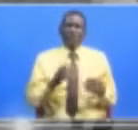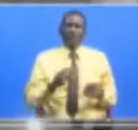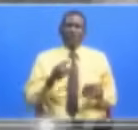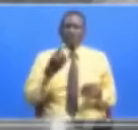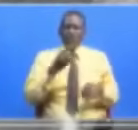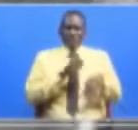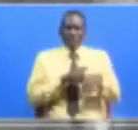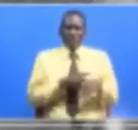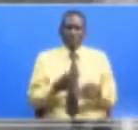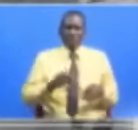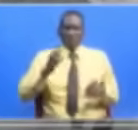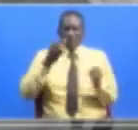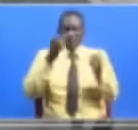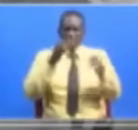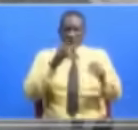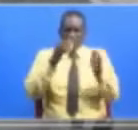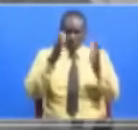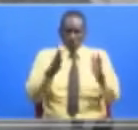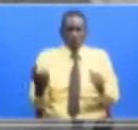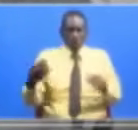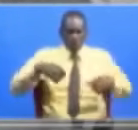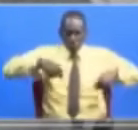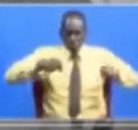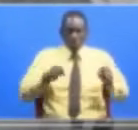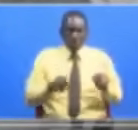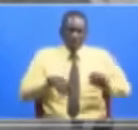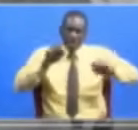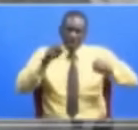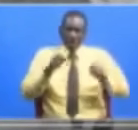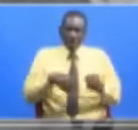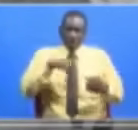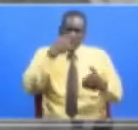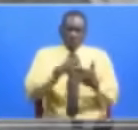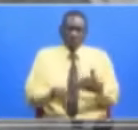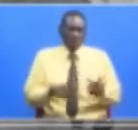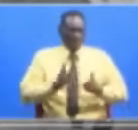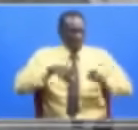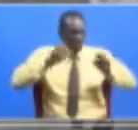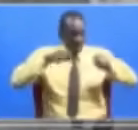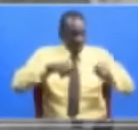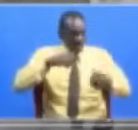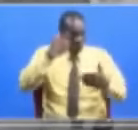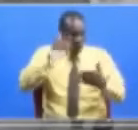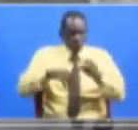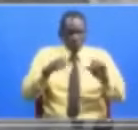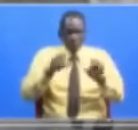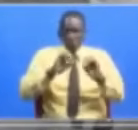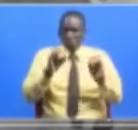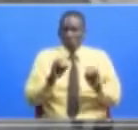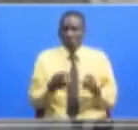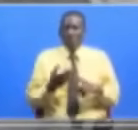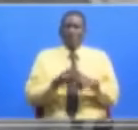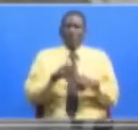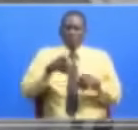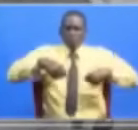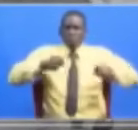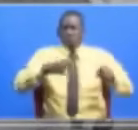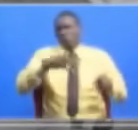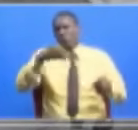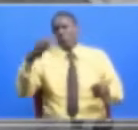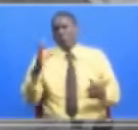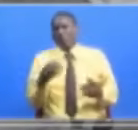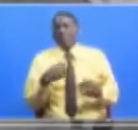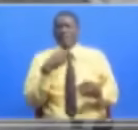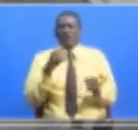na pikipiki, wakasikizana bei au kusikizana bei vizuri. Huyo akaenda sasa, mimi